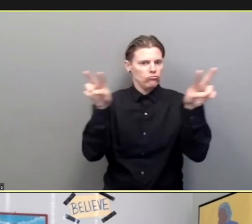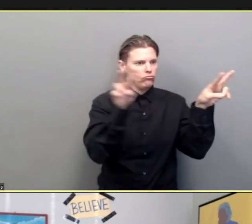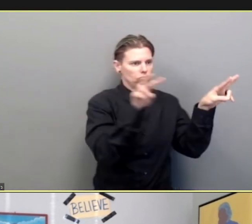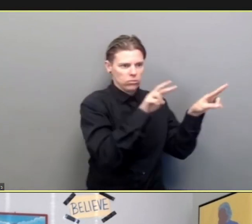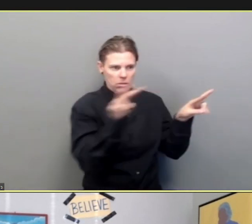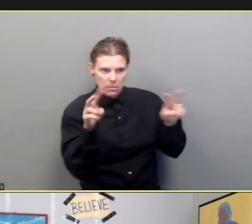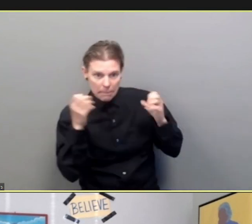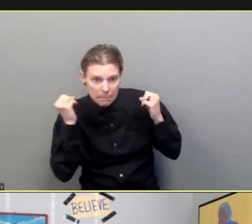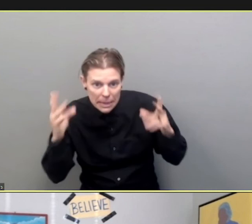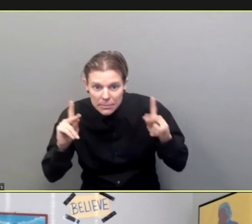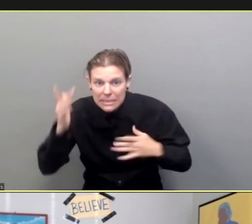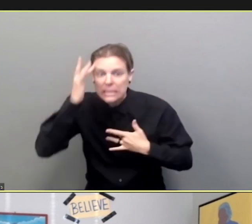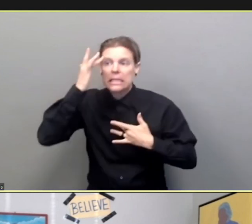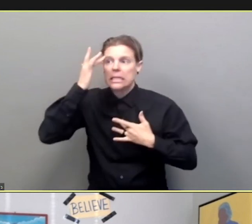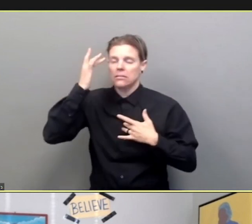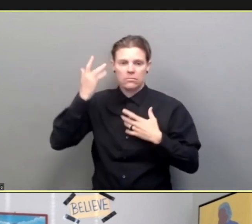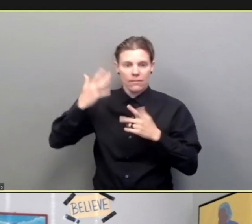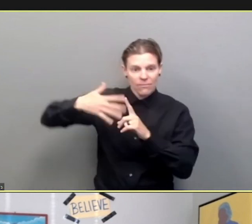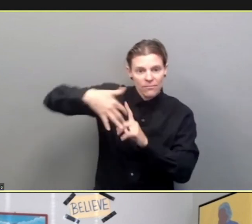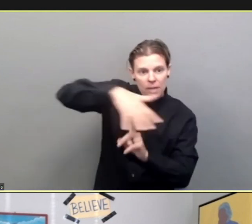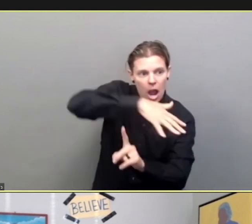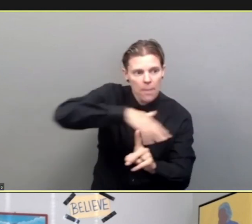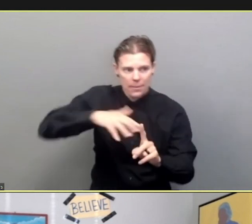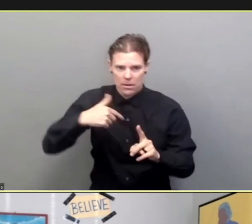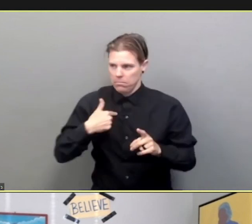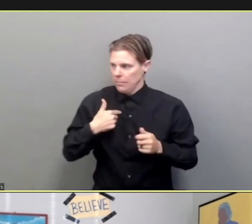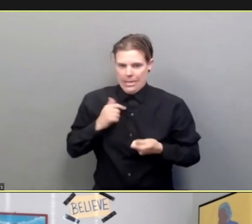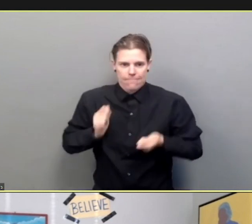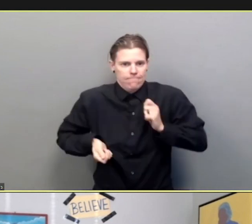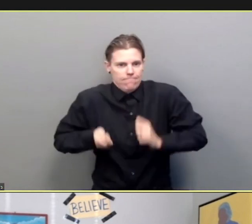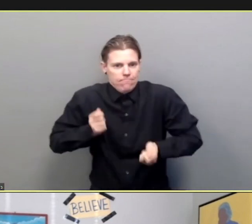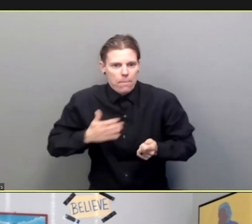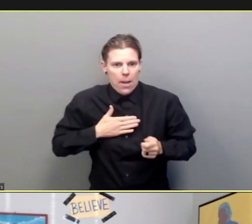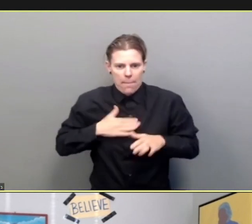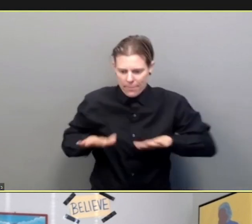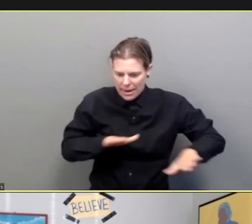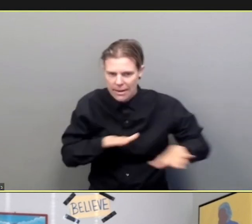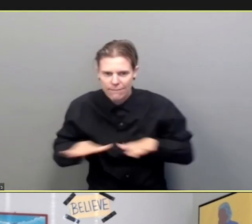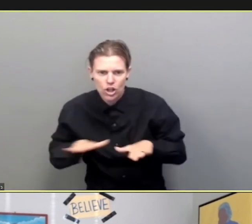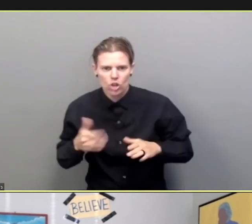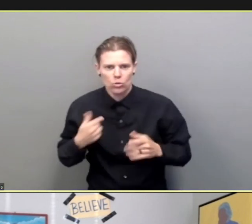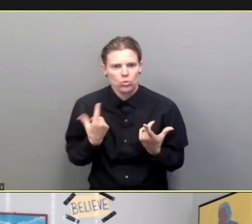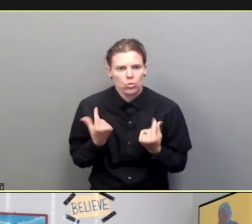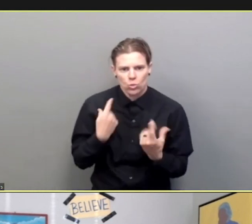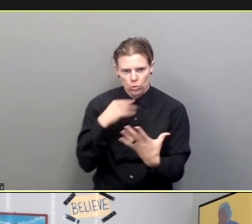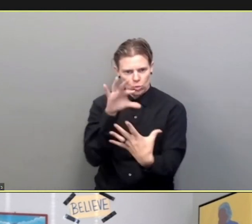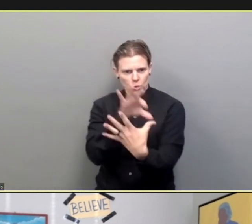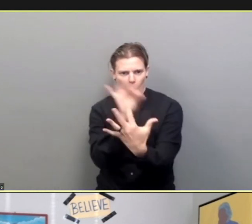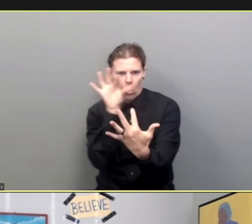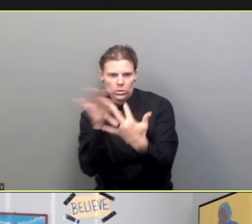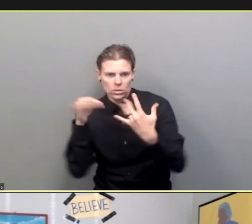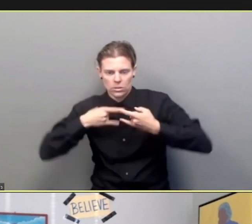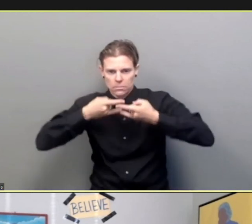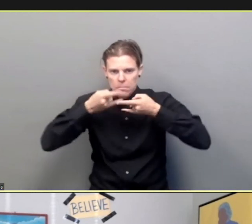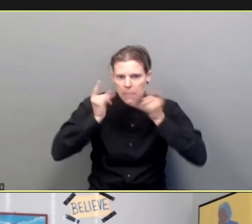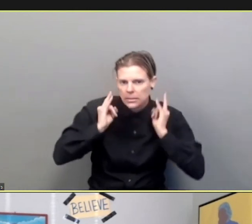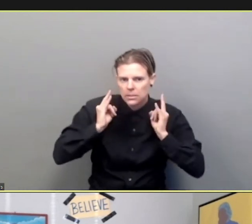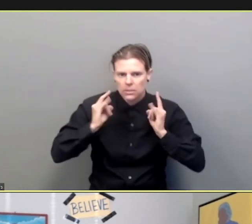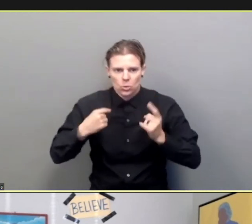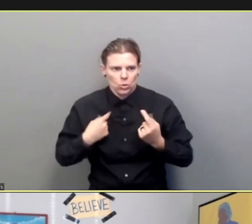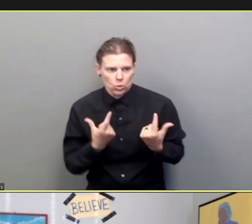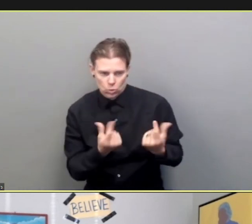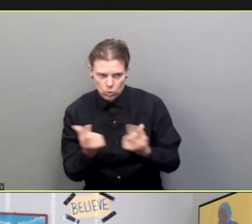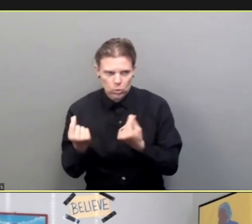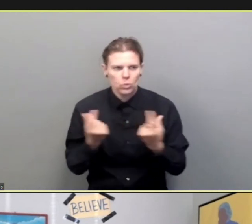your behavior in ways to protect yourself. So I think it's just really important to understand that